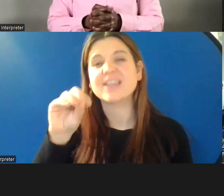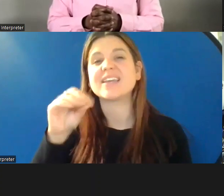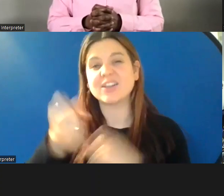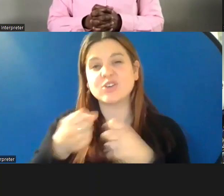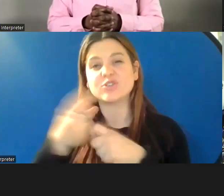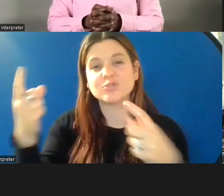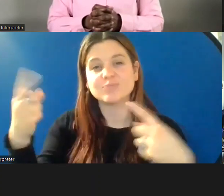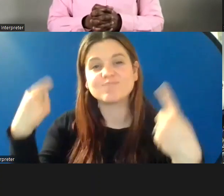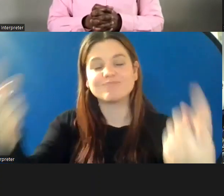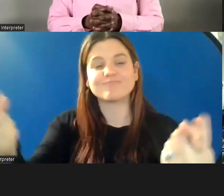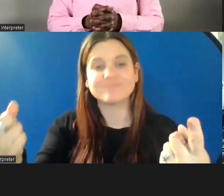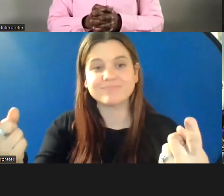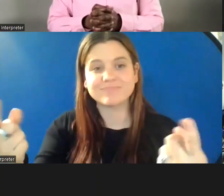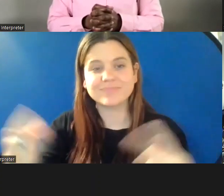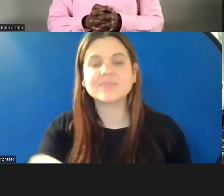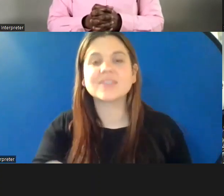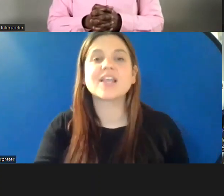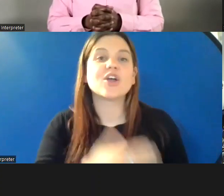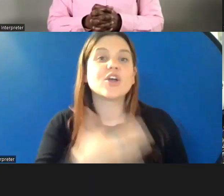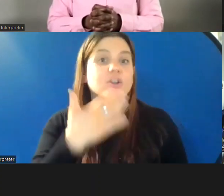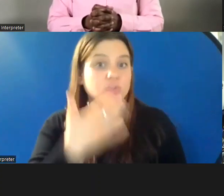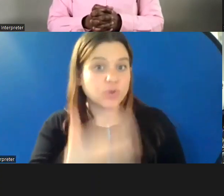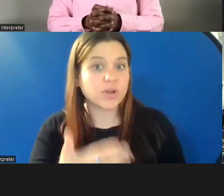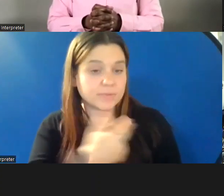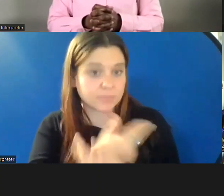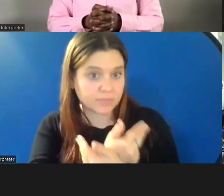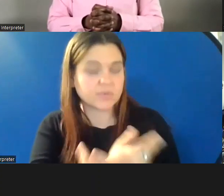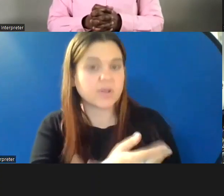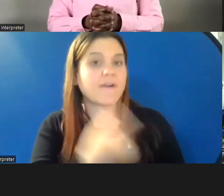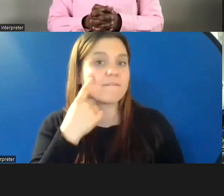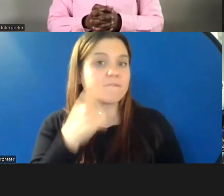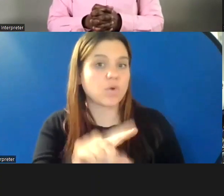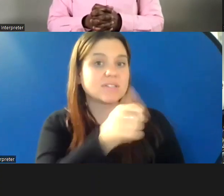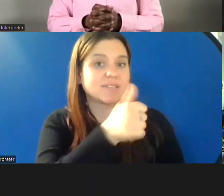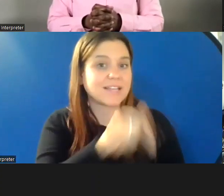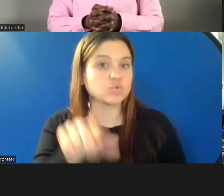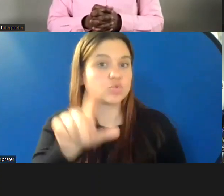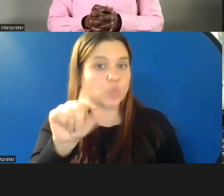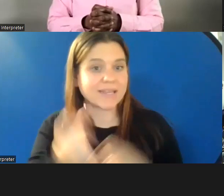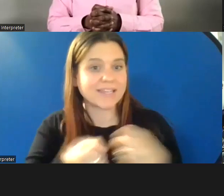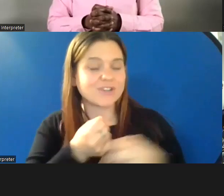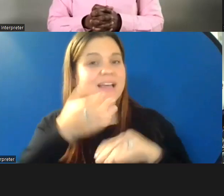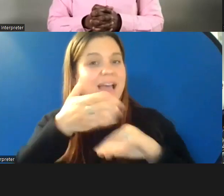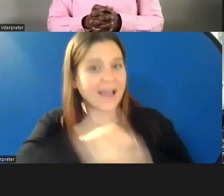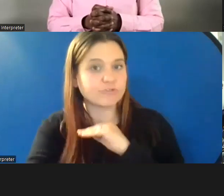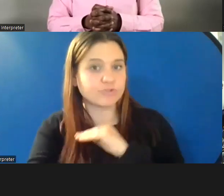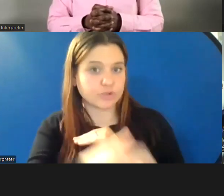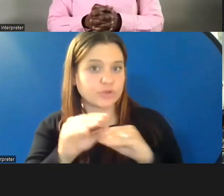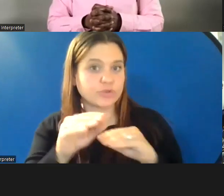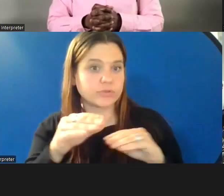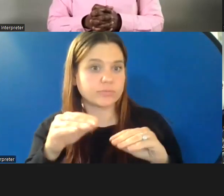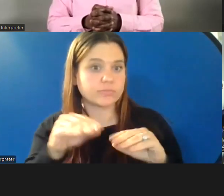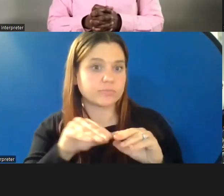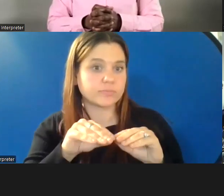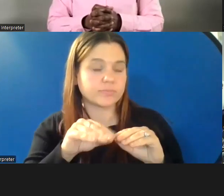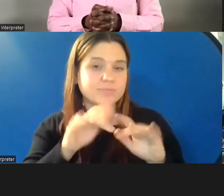hare habitat 10 to 20 years after clear cuts. Do you see similar hare density